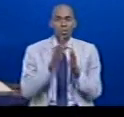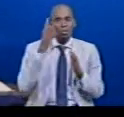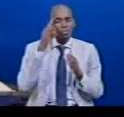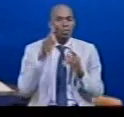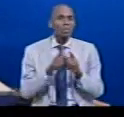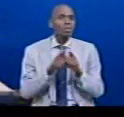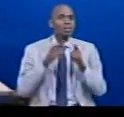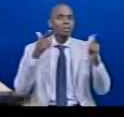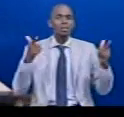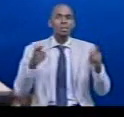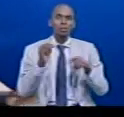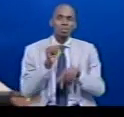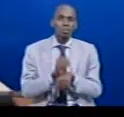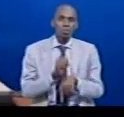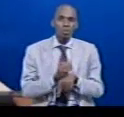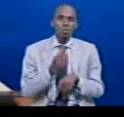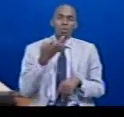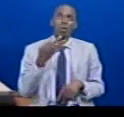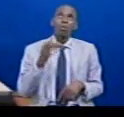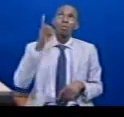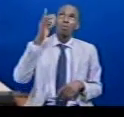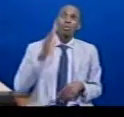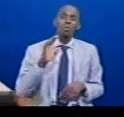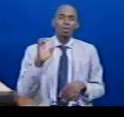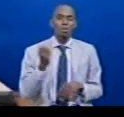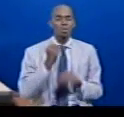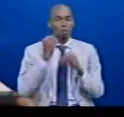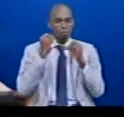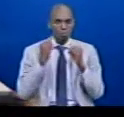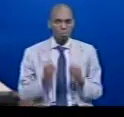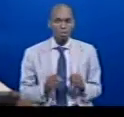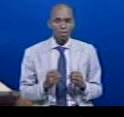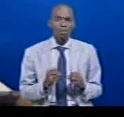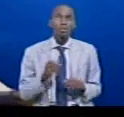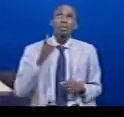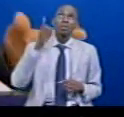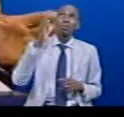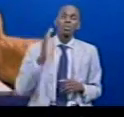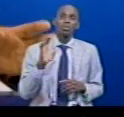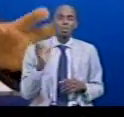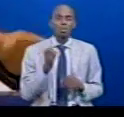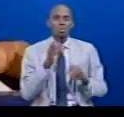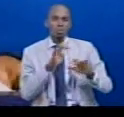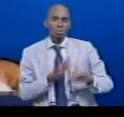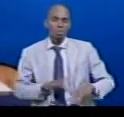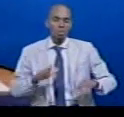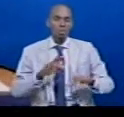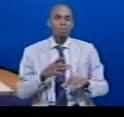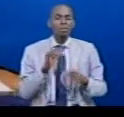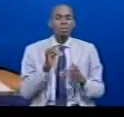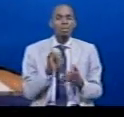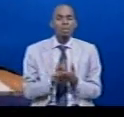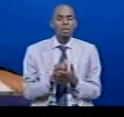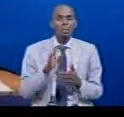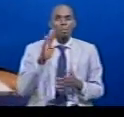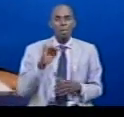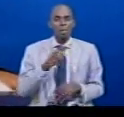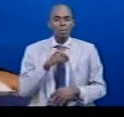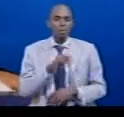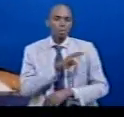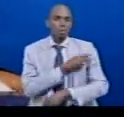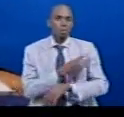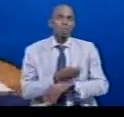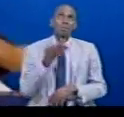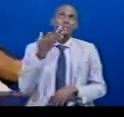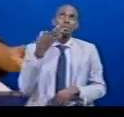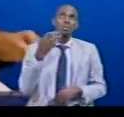manifestation of God's power, God's mercy, that by the mighty power of God, great